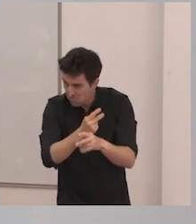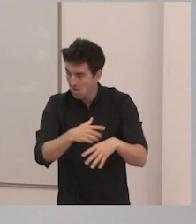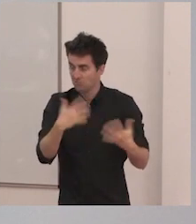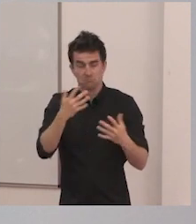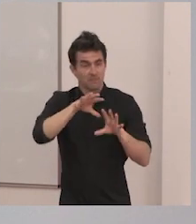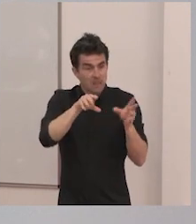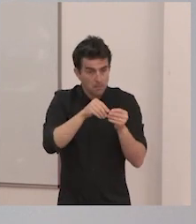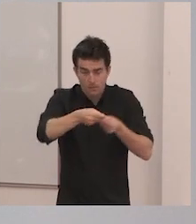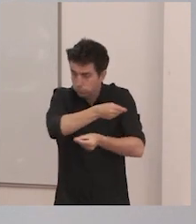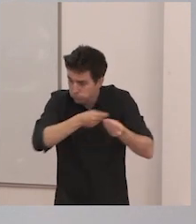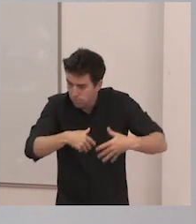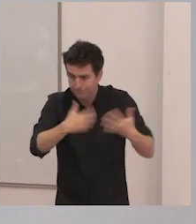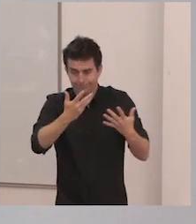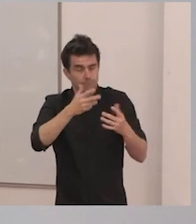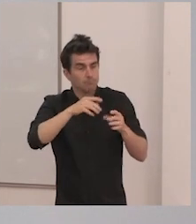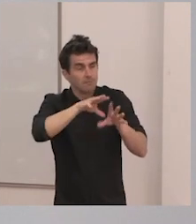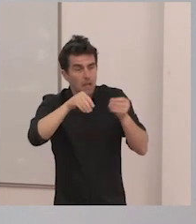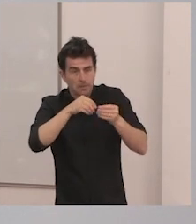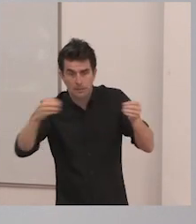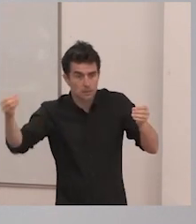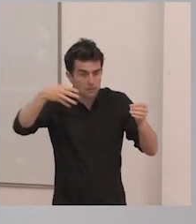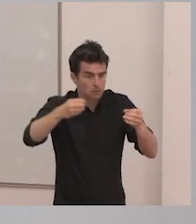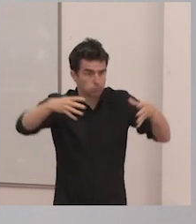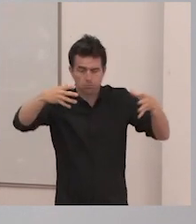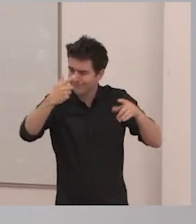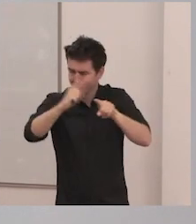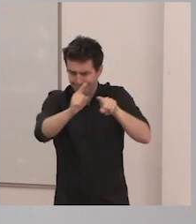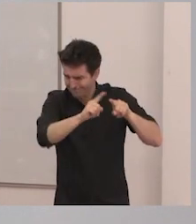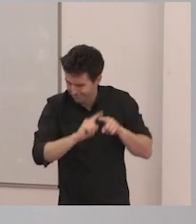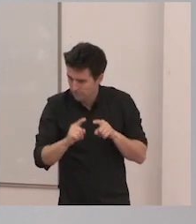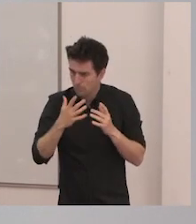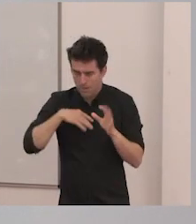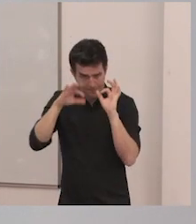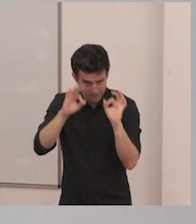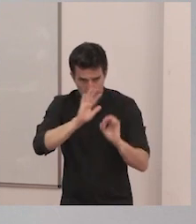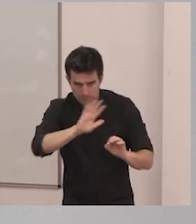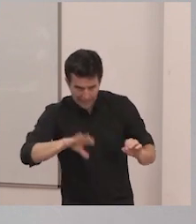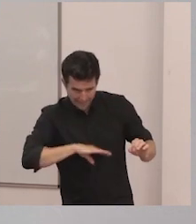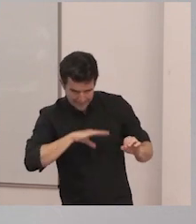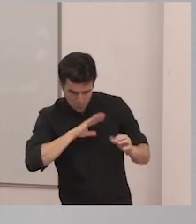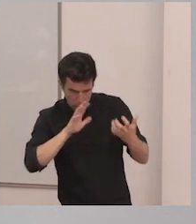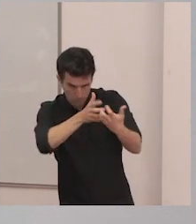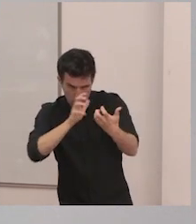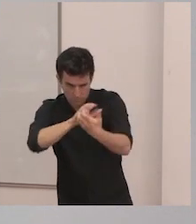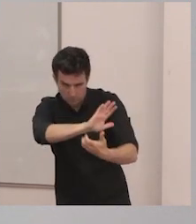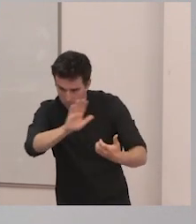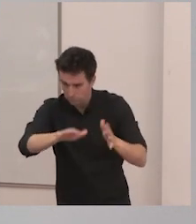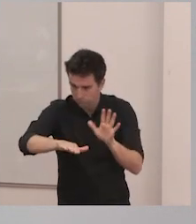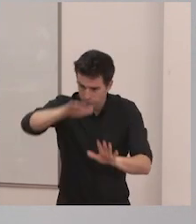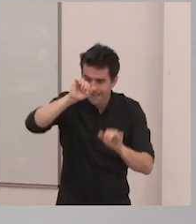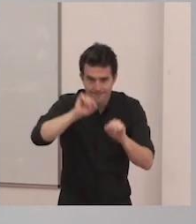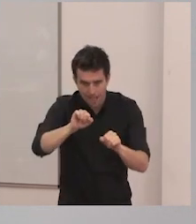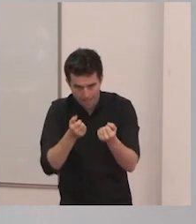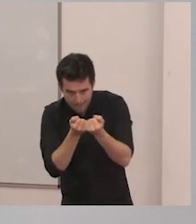to respond to the needs of children, and awareness-raising strategies to promote the rights of children